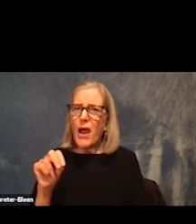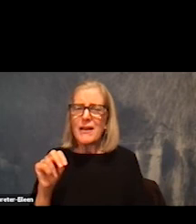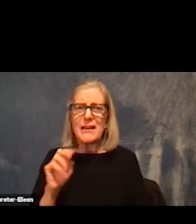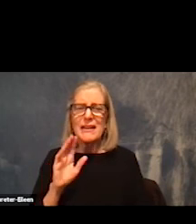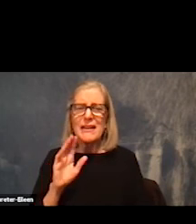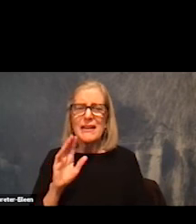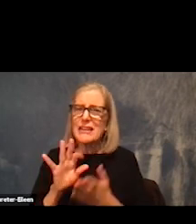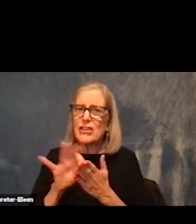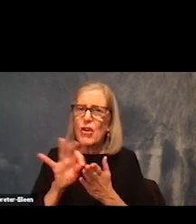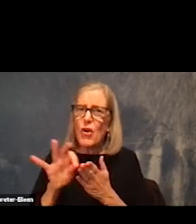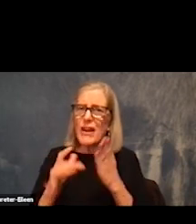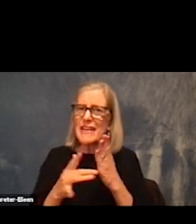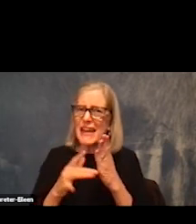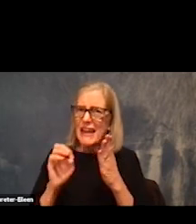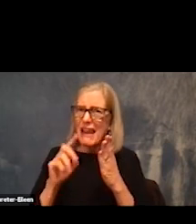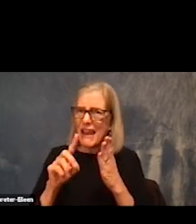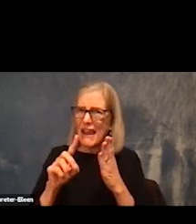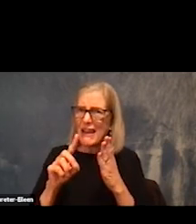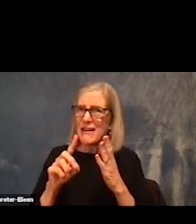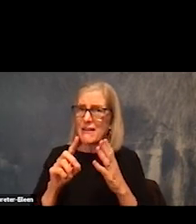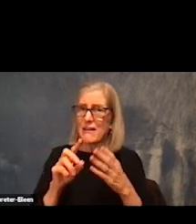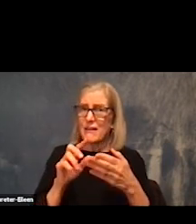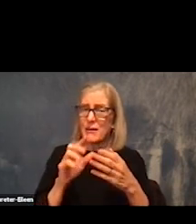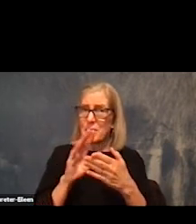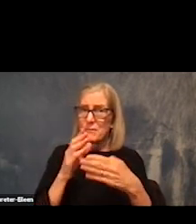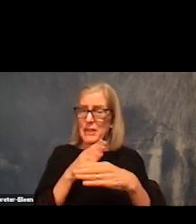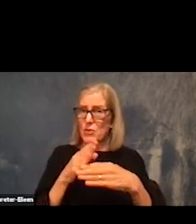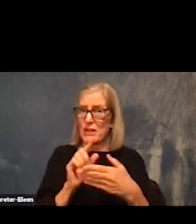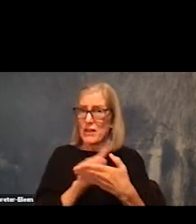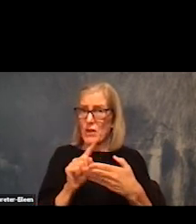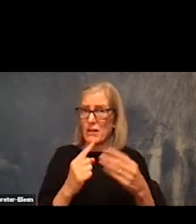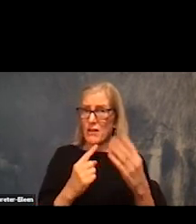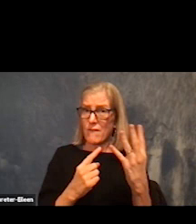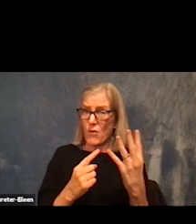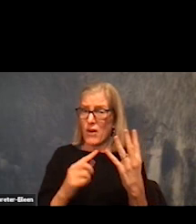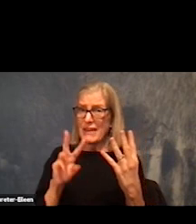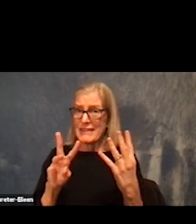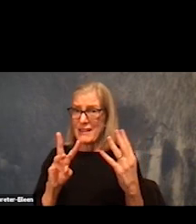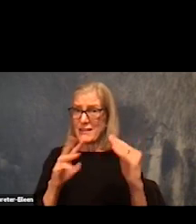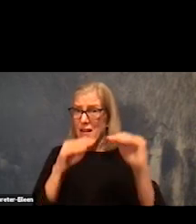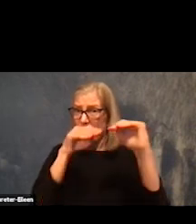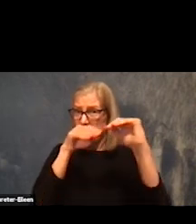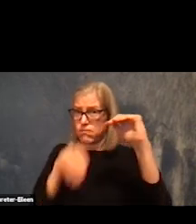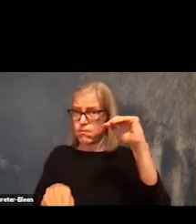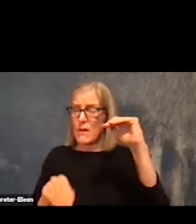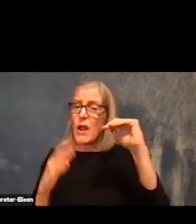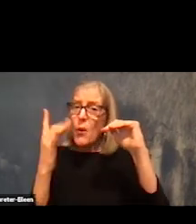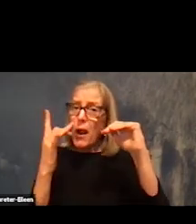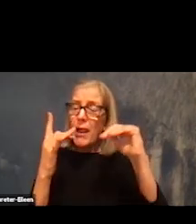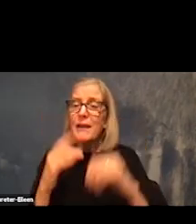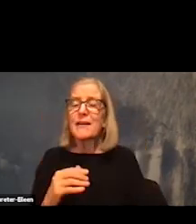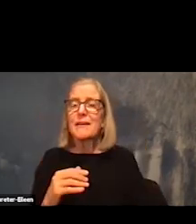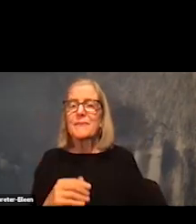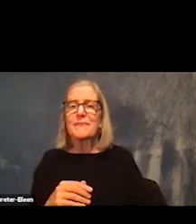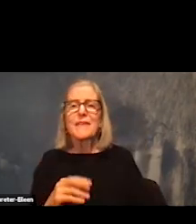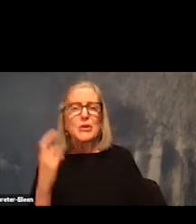in tech ed dropped between week 4 and 6? Well, it turns out Mr. Wood, his tech ed teacher, knew that Juan was